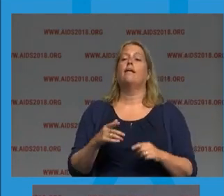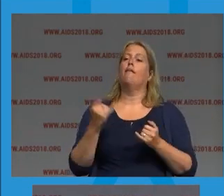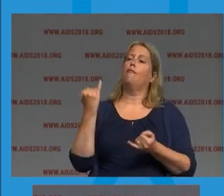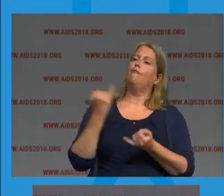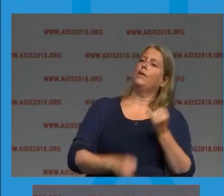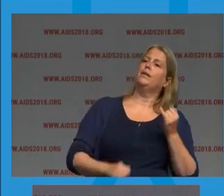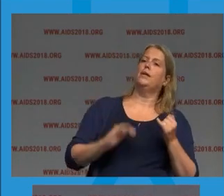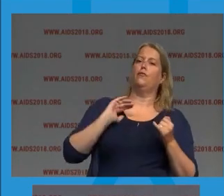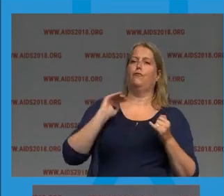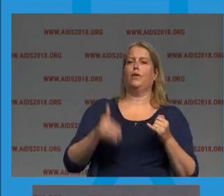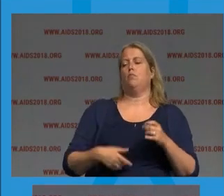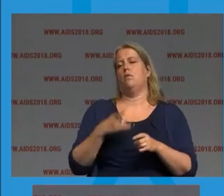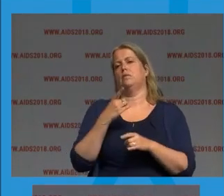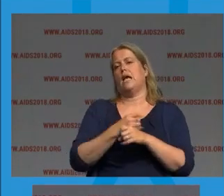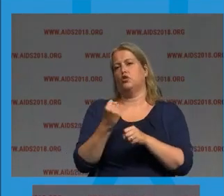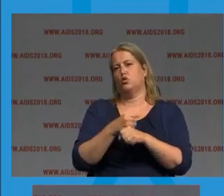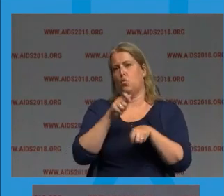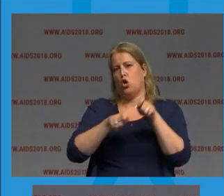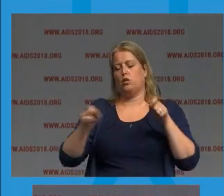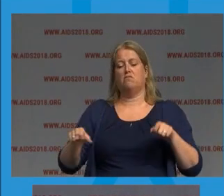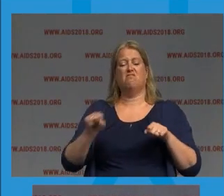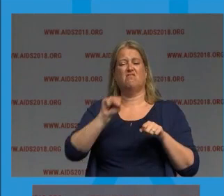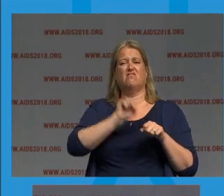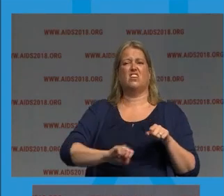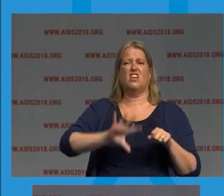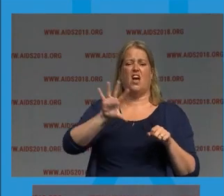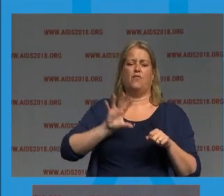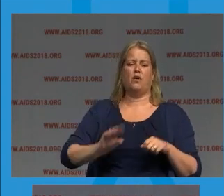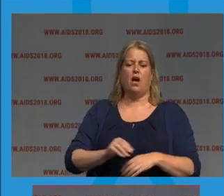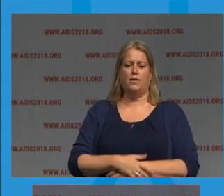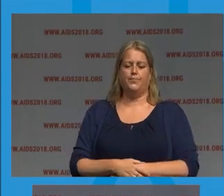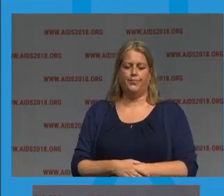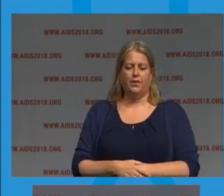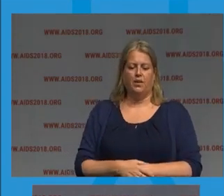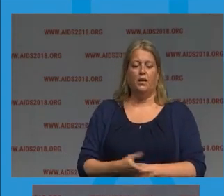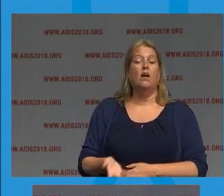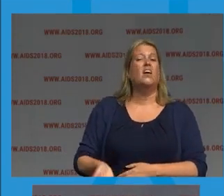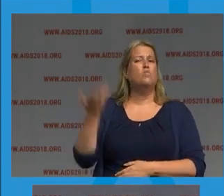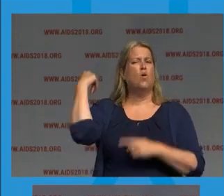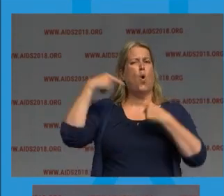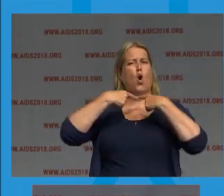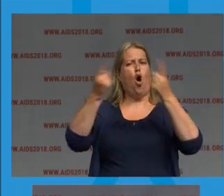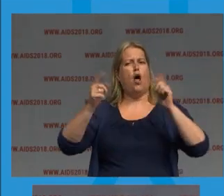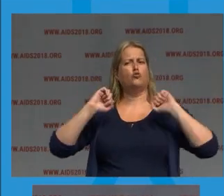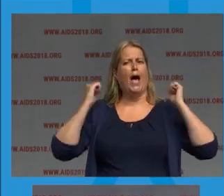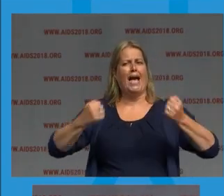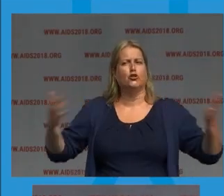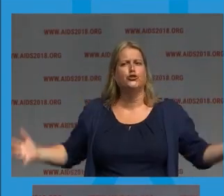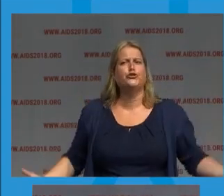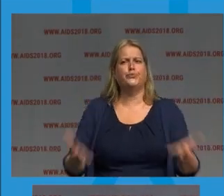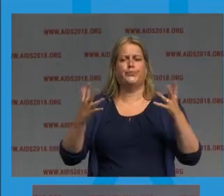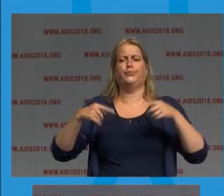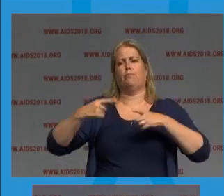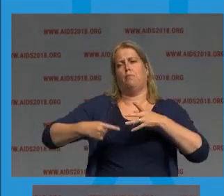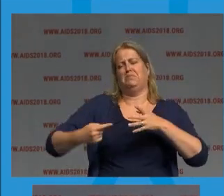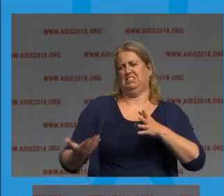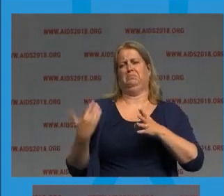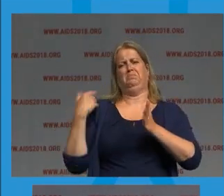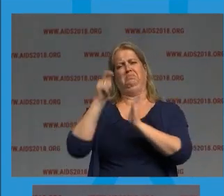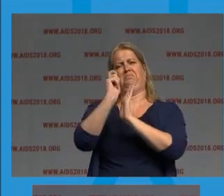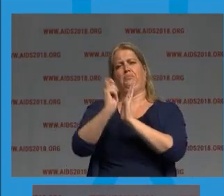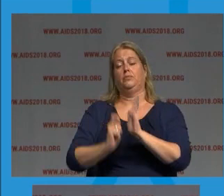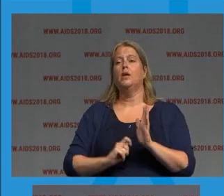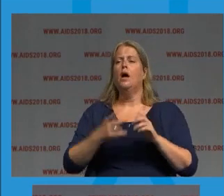Southern Africa. So Kate Shannon et al. Recently updated the call to action, which looked at understanding what